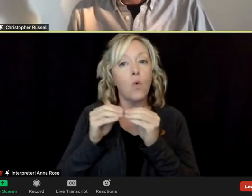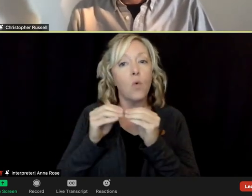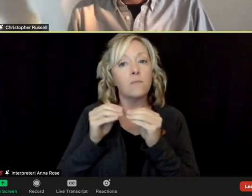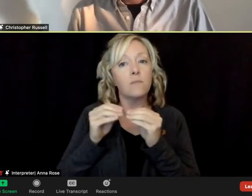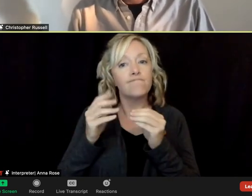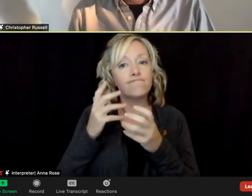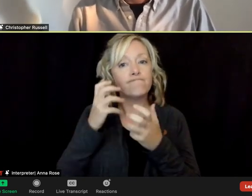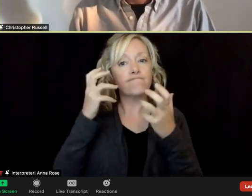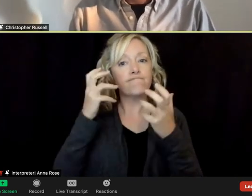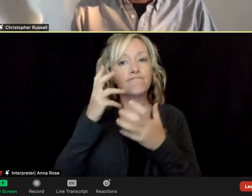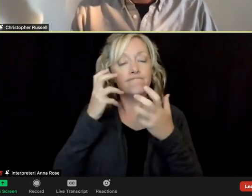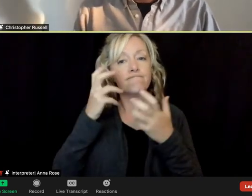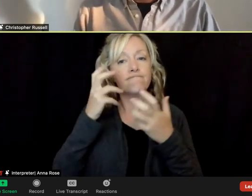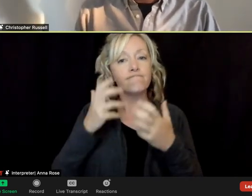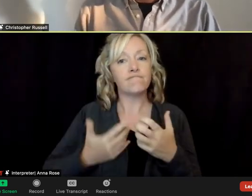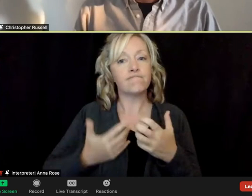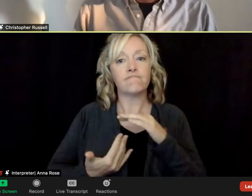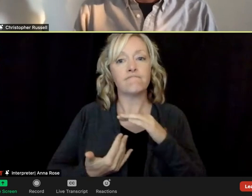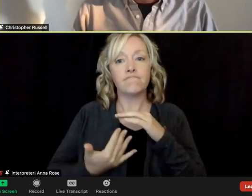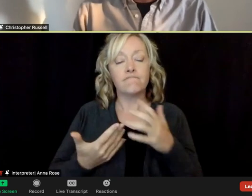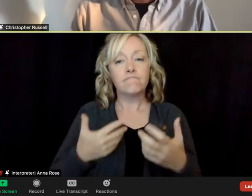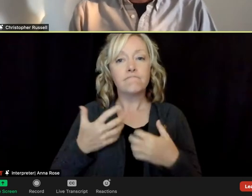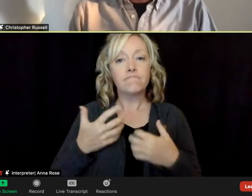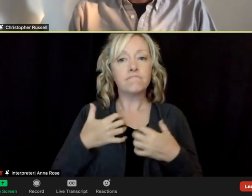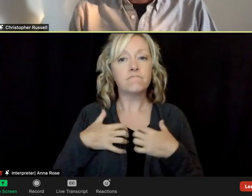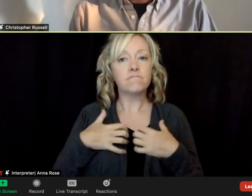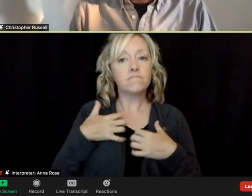like really on the verge